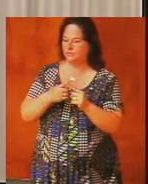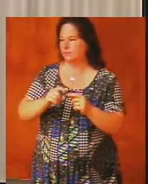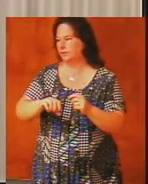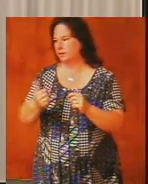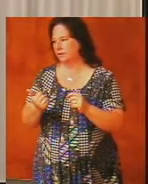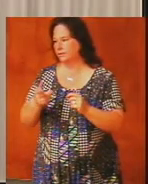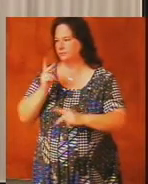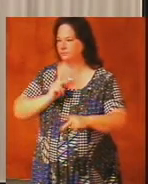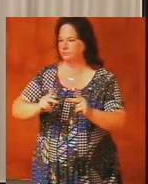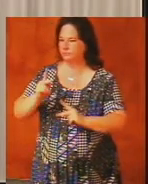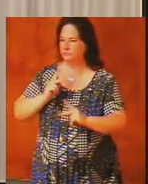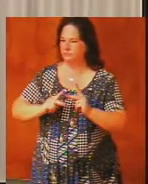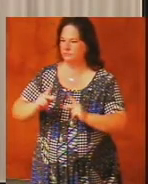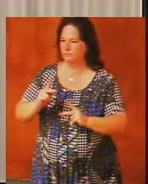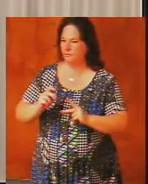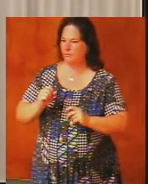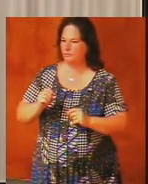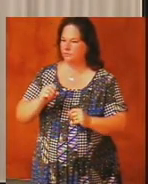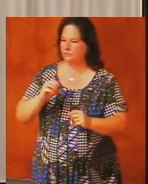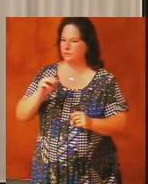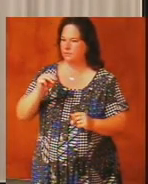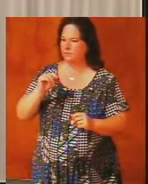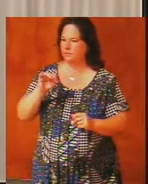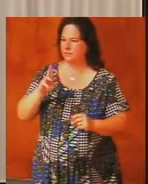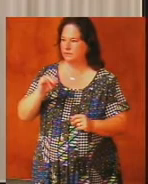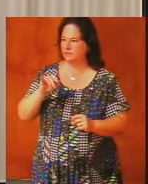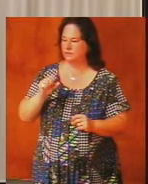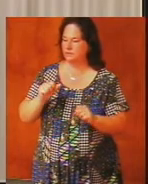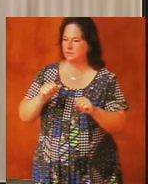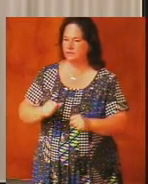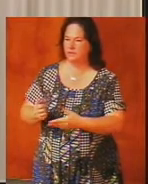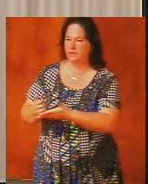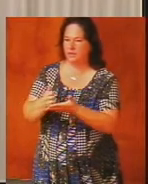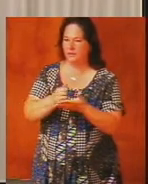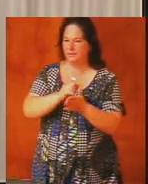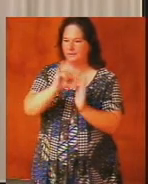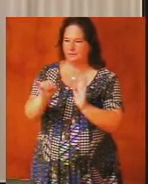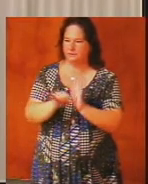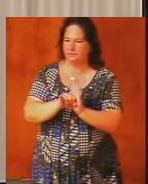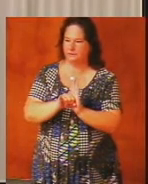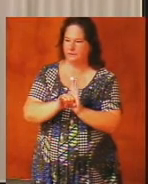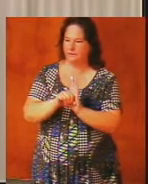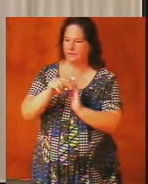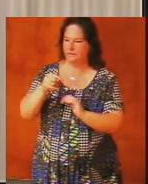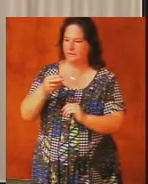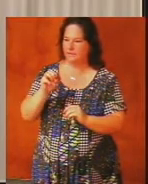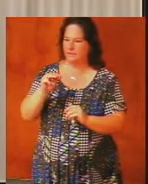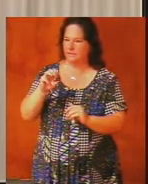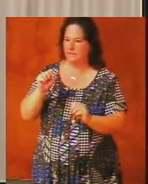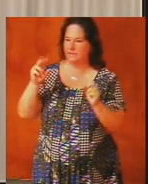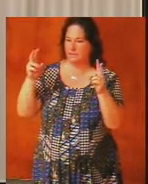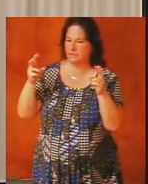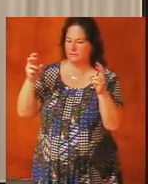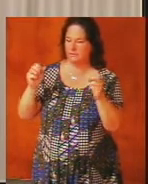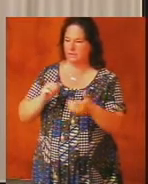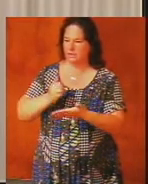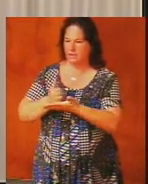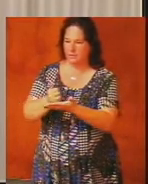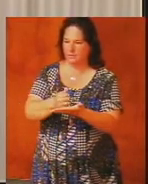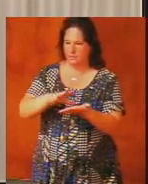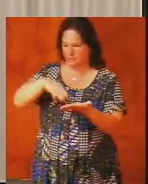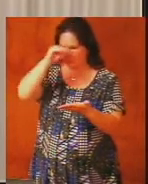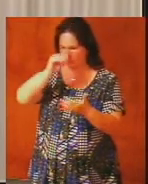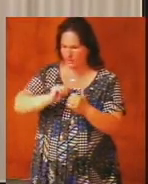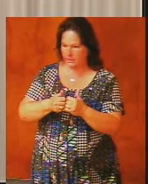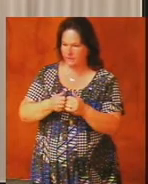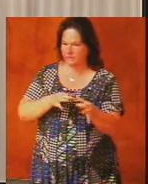others. And so commentaries can help you identify themes, help you learn how to explain